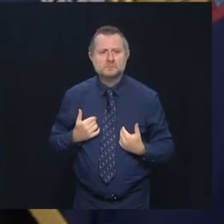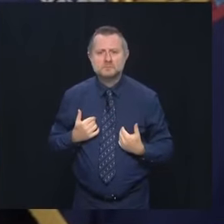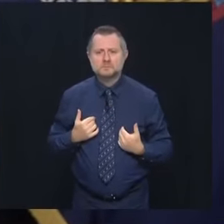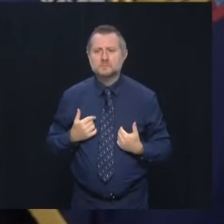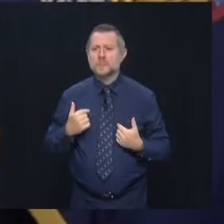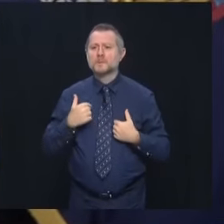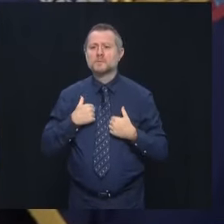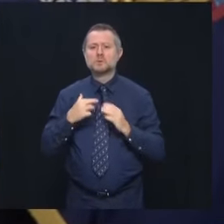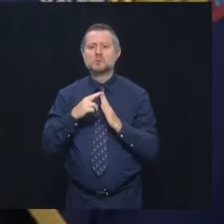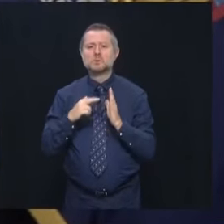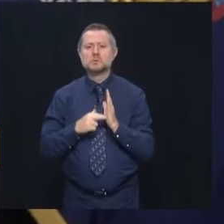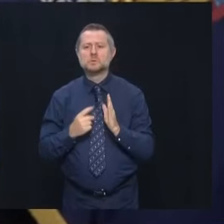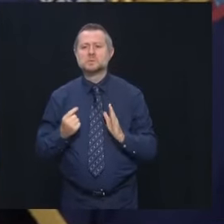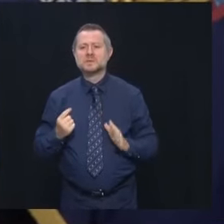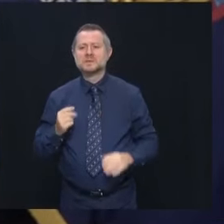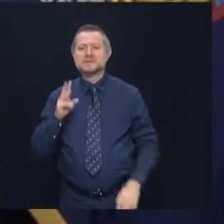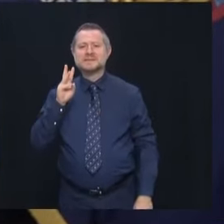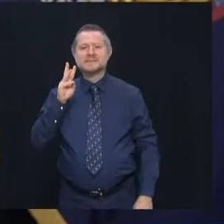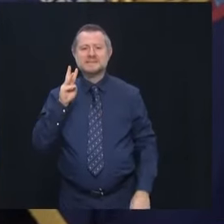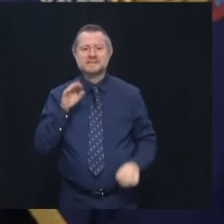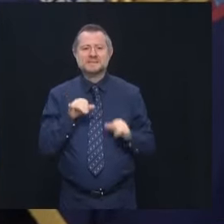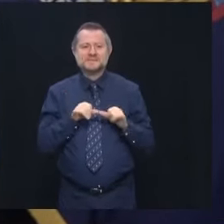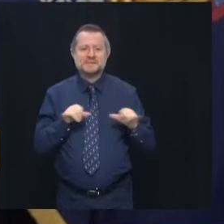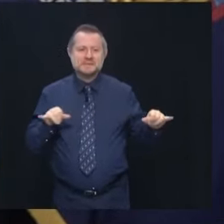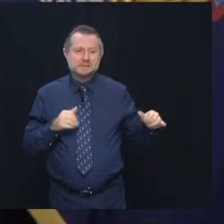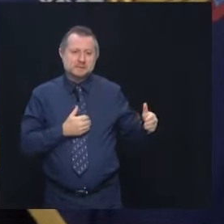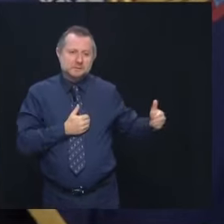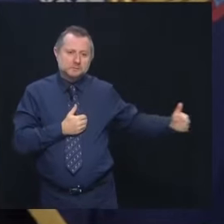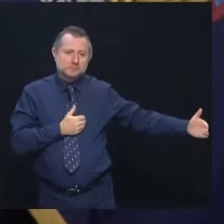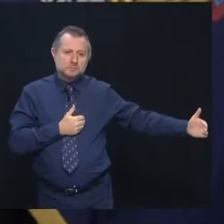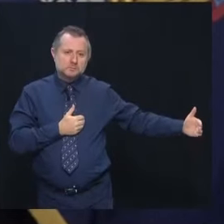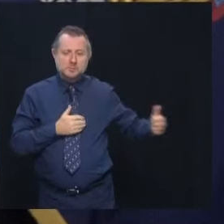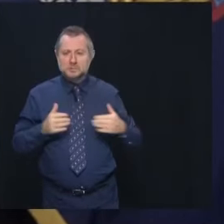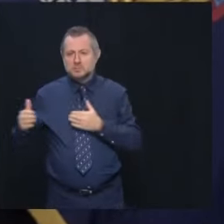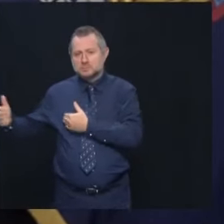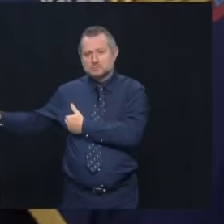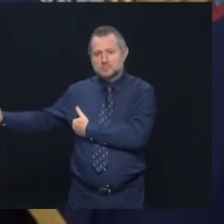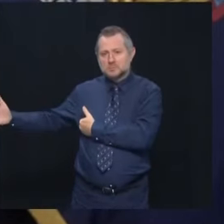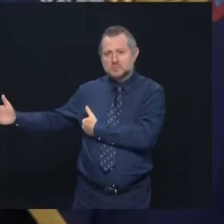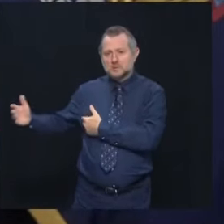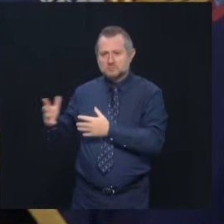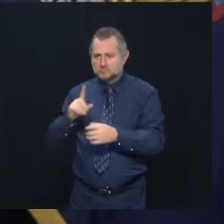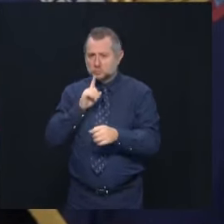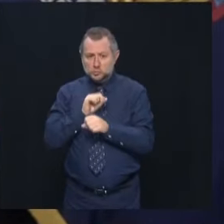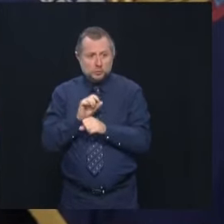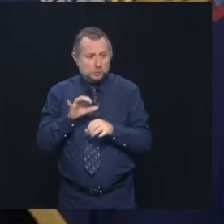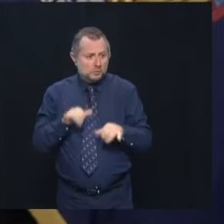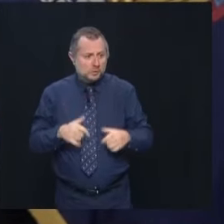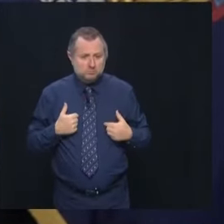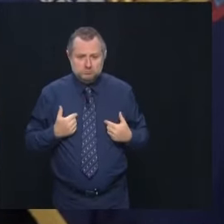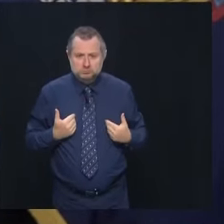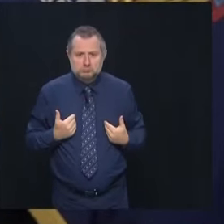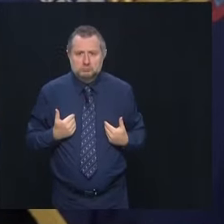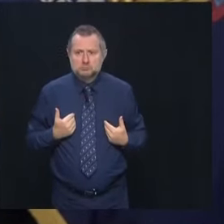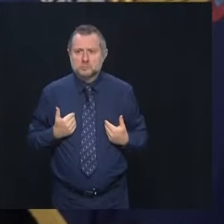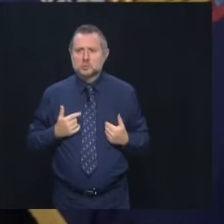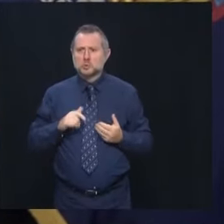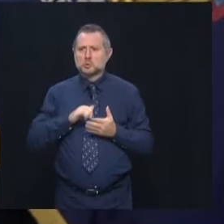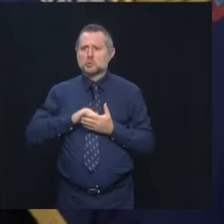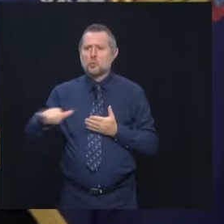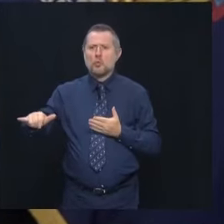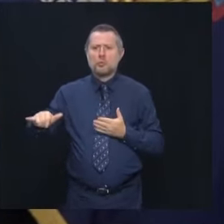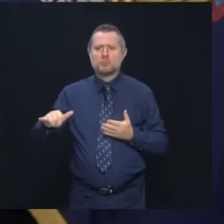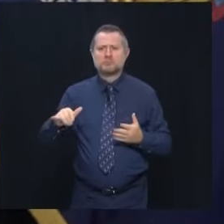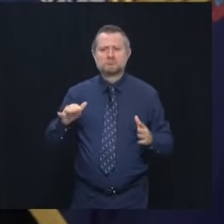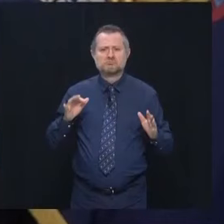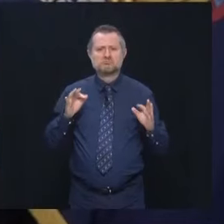is 6 feet apart, and that's what we do. This state has been a model of mask